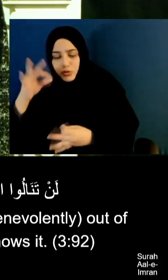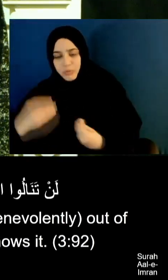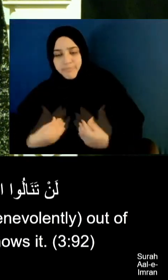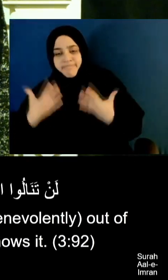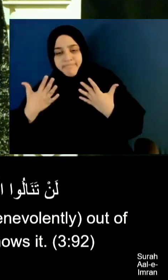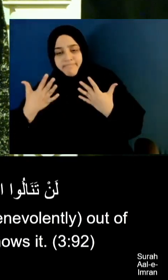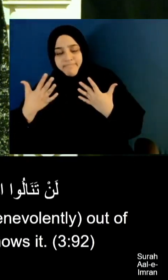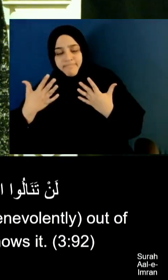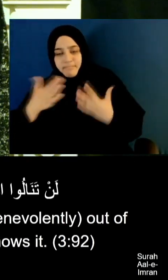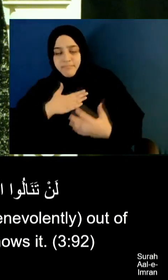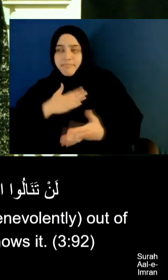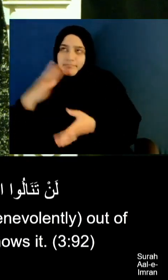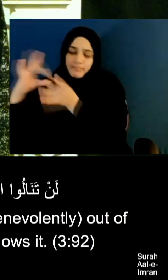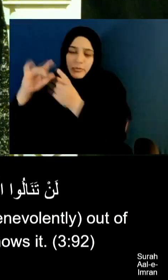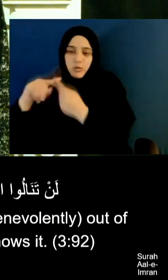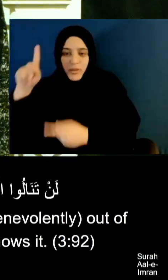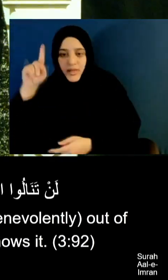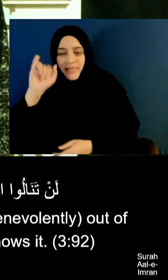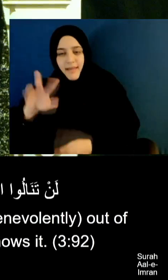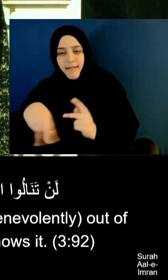Differences.